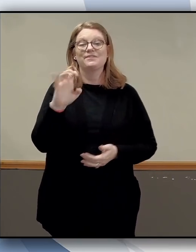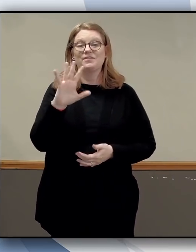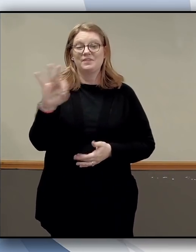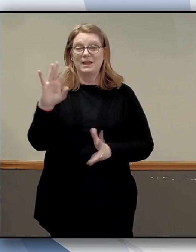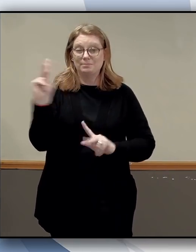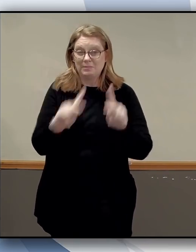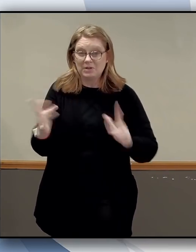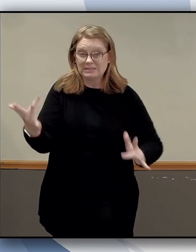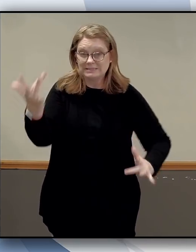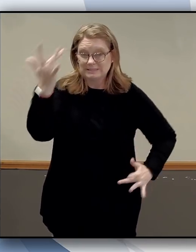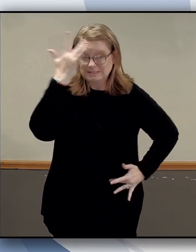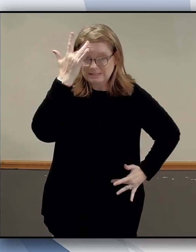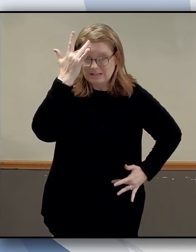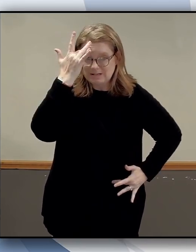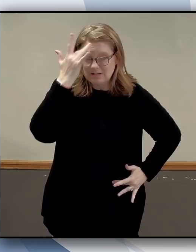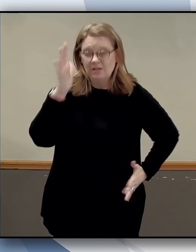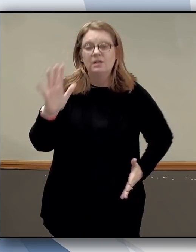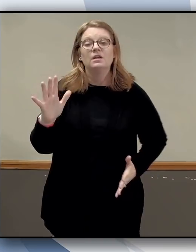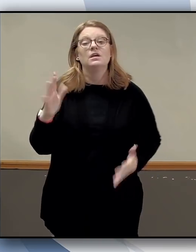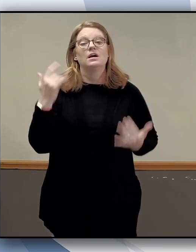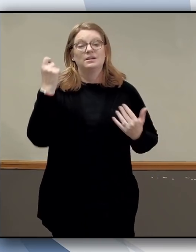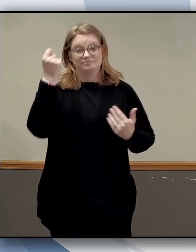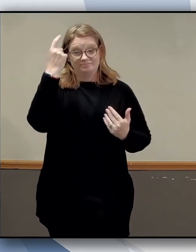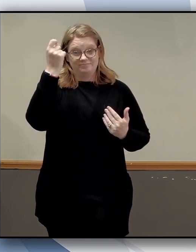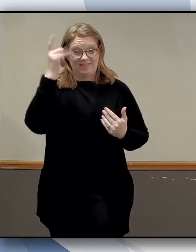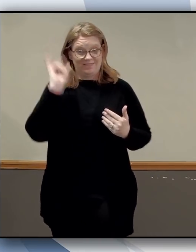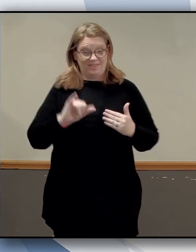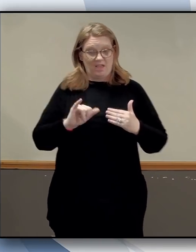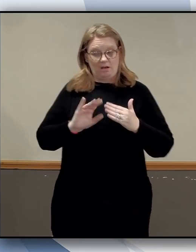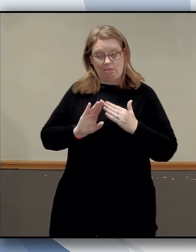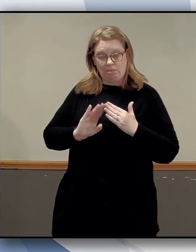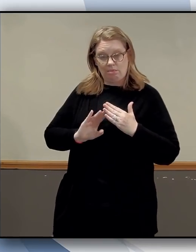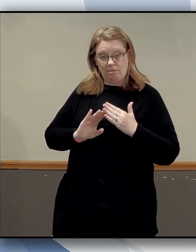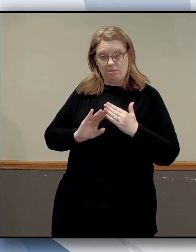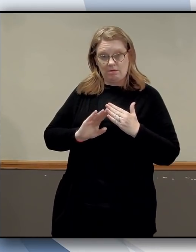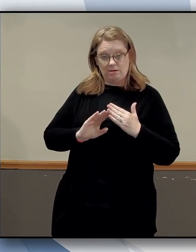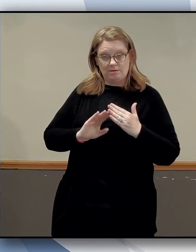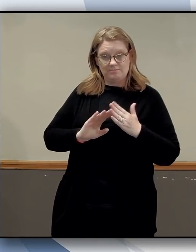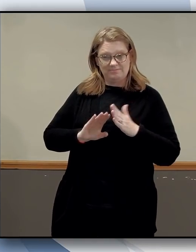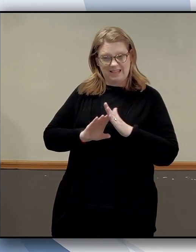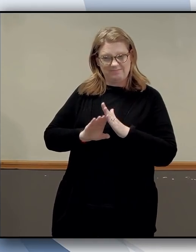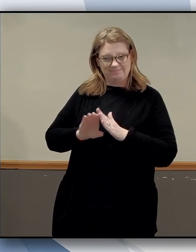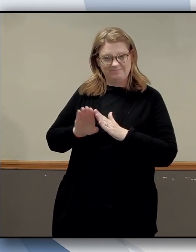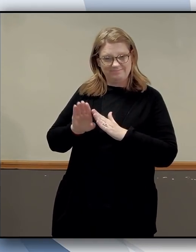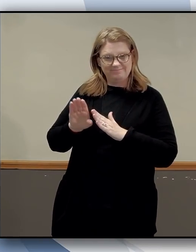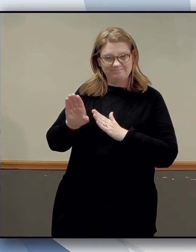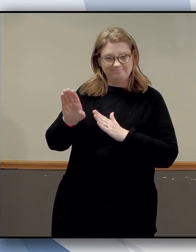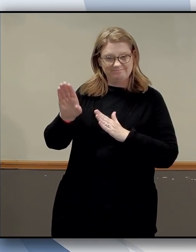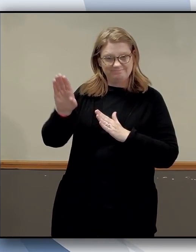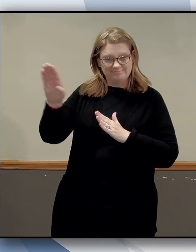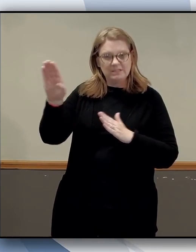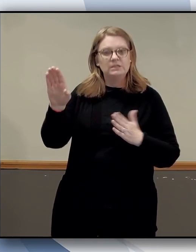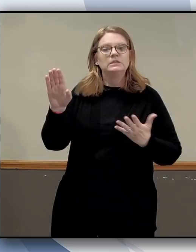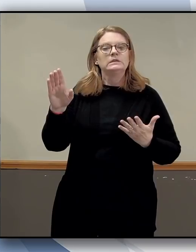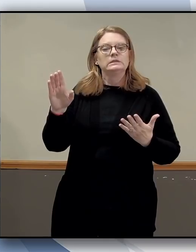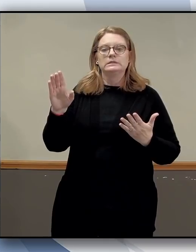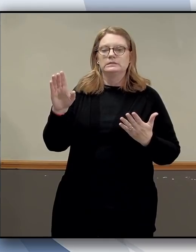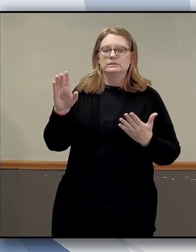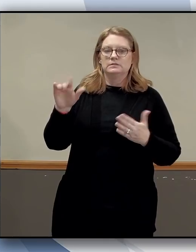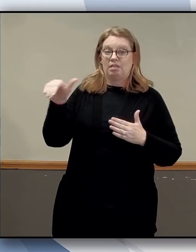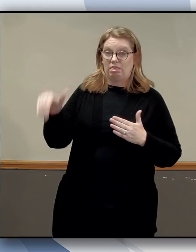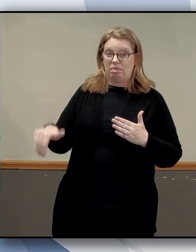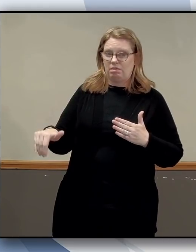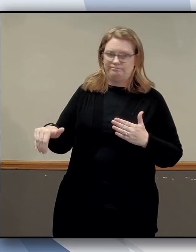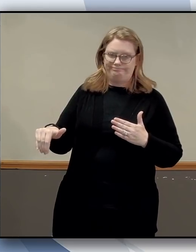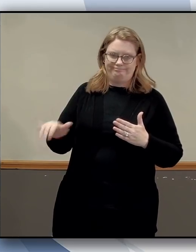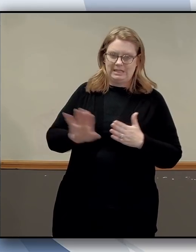this trend line that we need to acknowledge that is going the wrong way, and we need